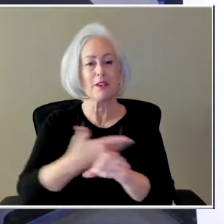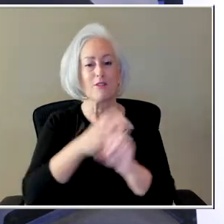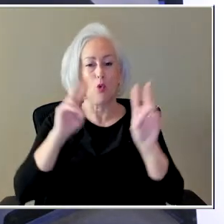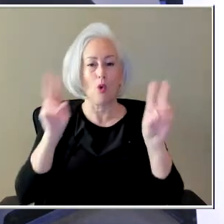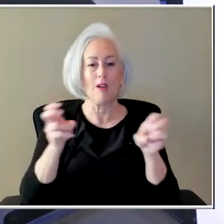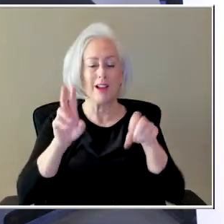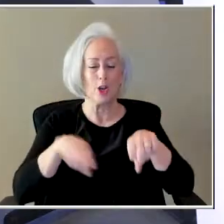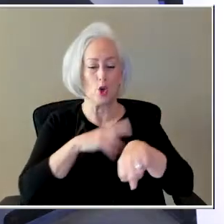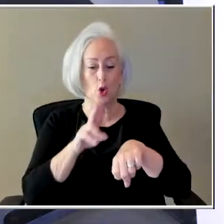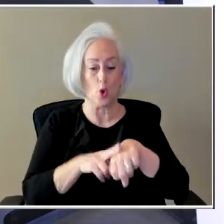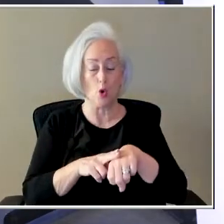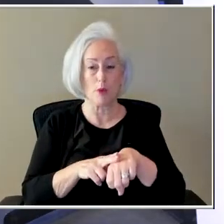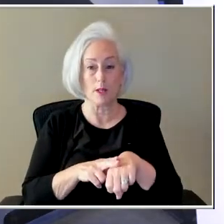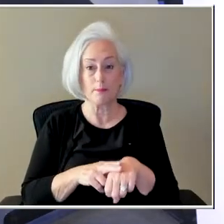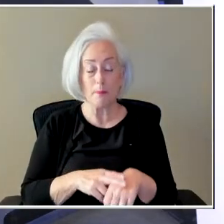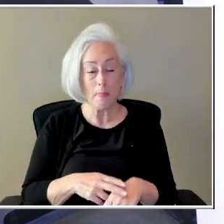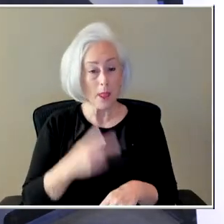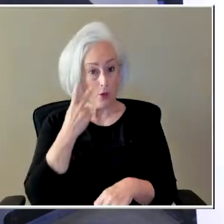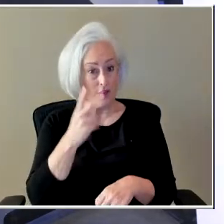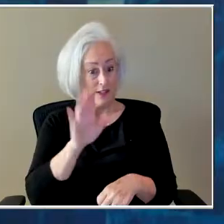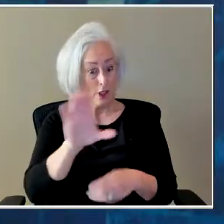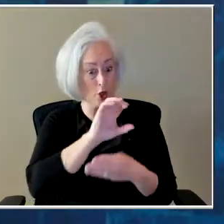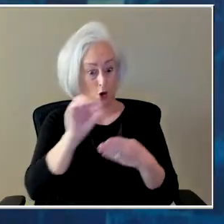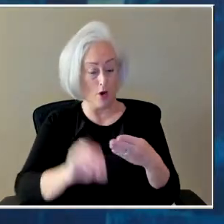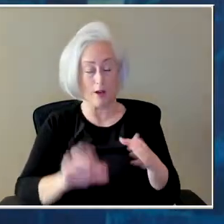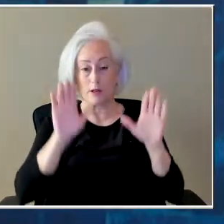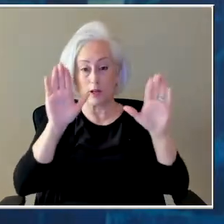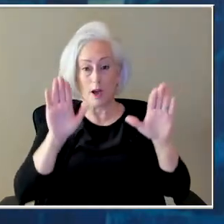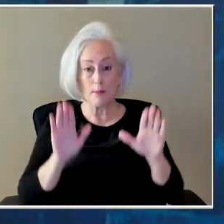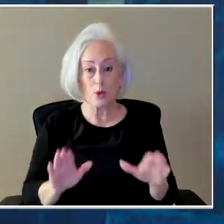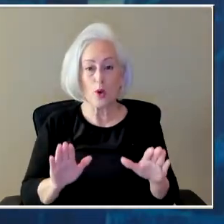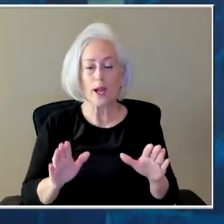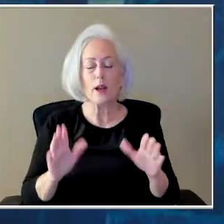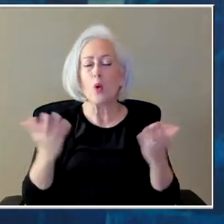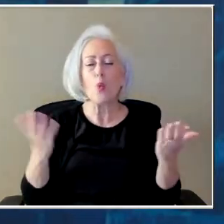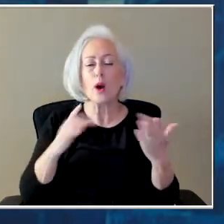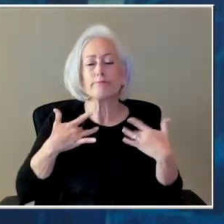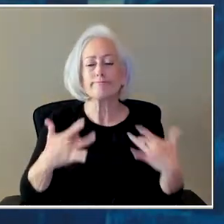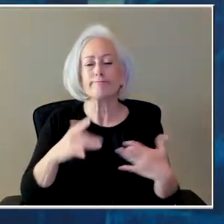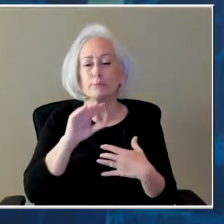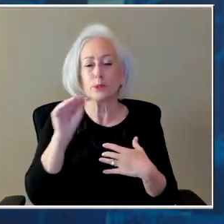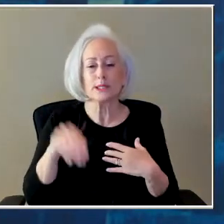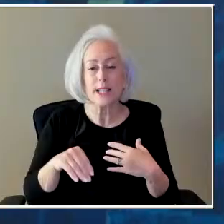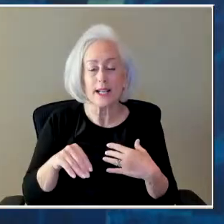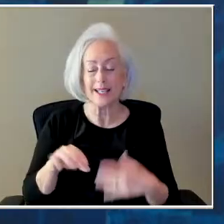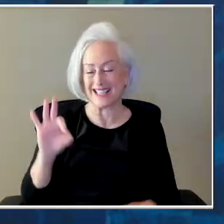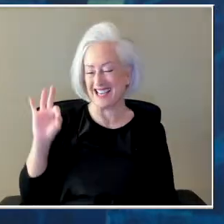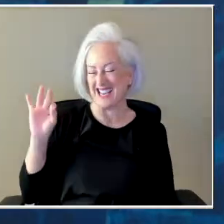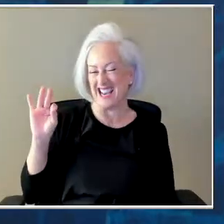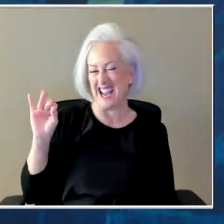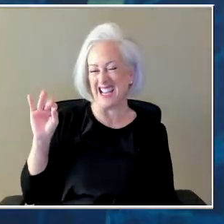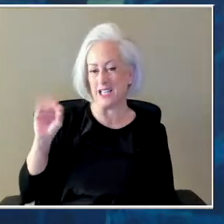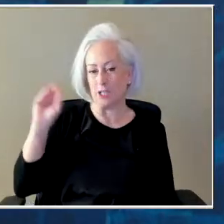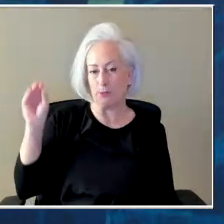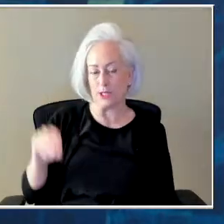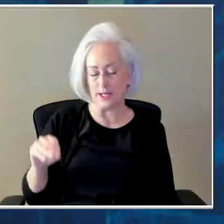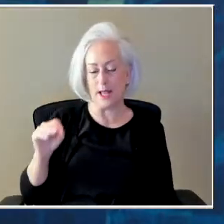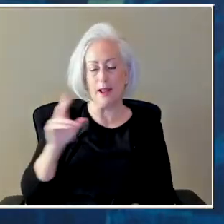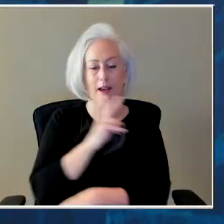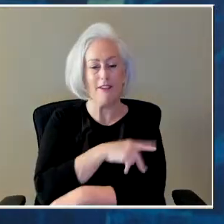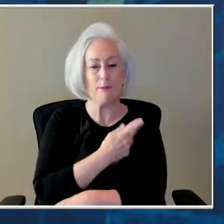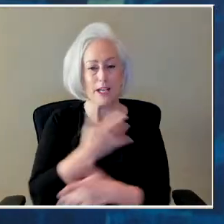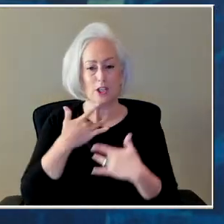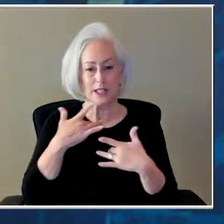like we've seen here with Joyce? Well over 90% of patients do well and are satisfied with their outcome. But like I mentioned,